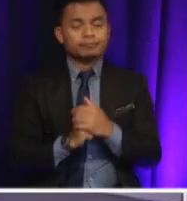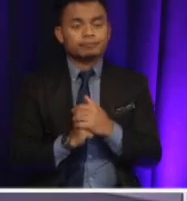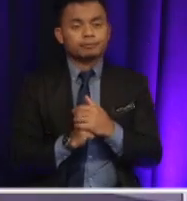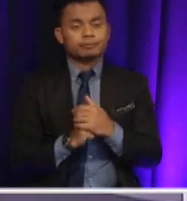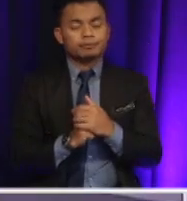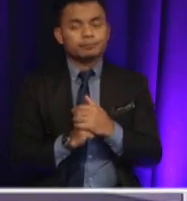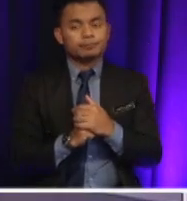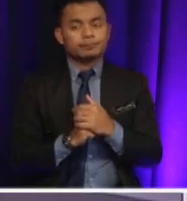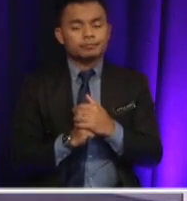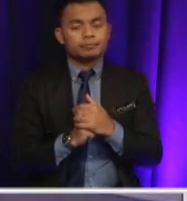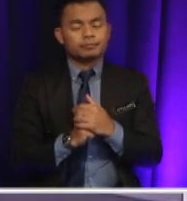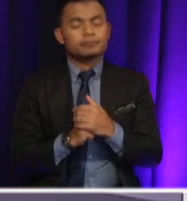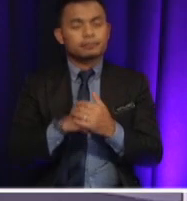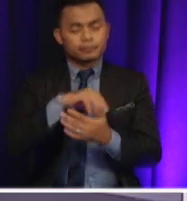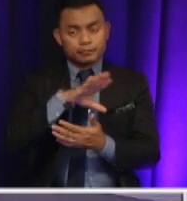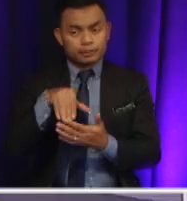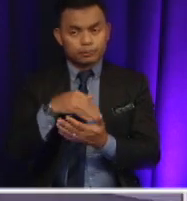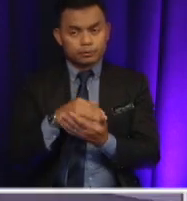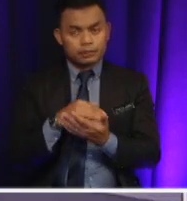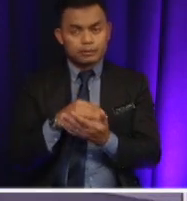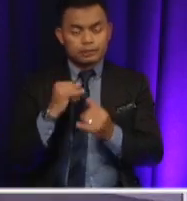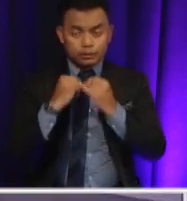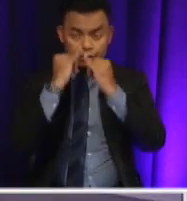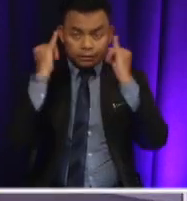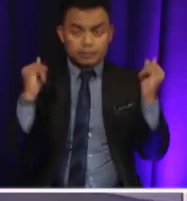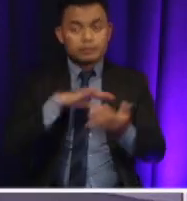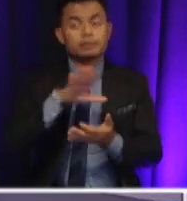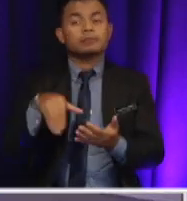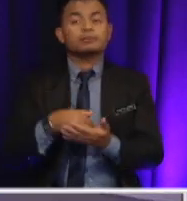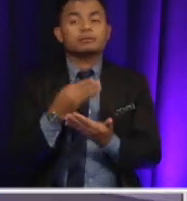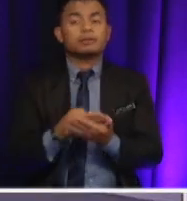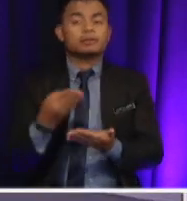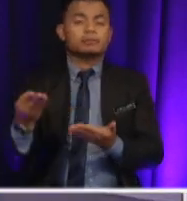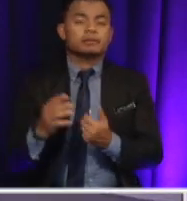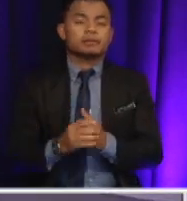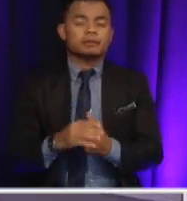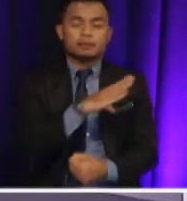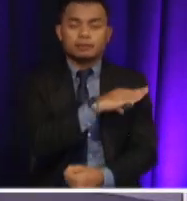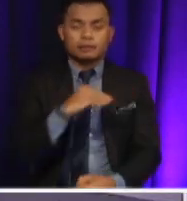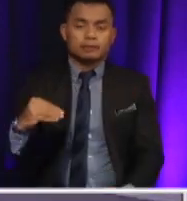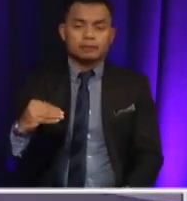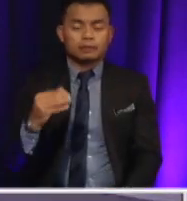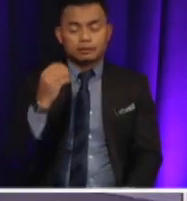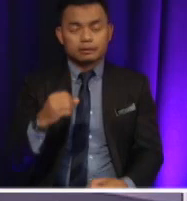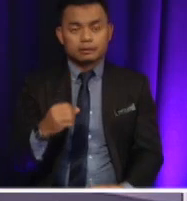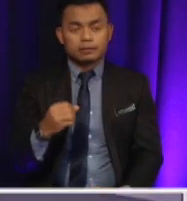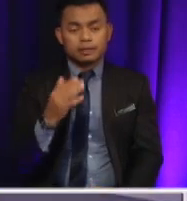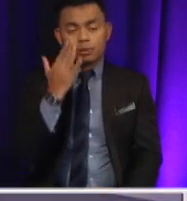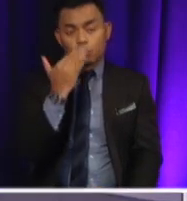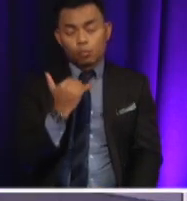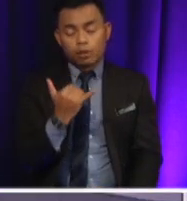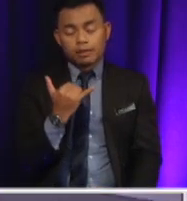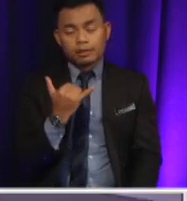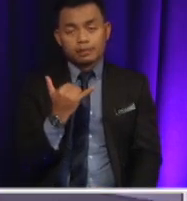it's quite clear-cut what all those items are and why they are sad. Okay. Sad